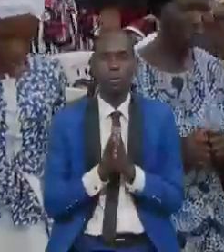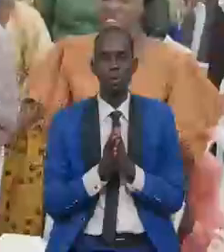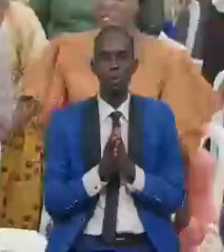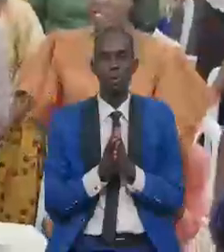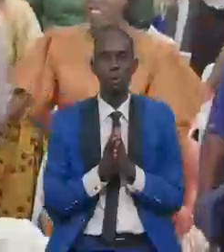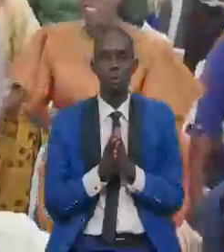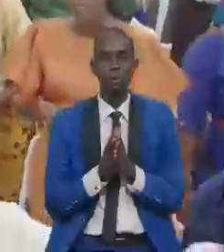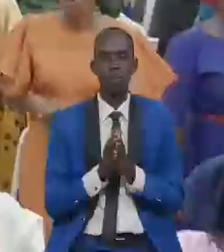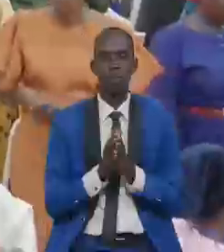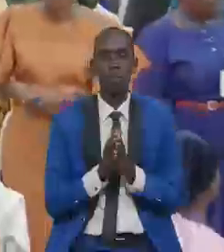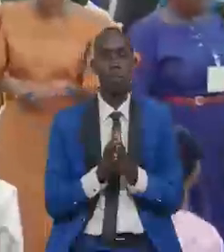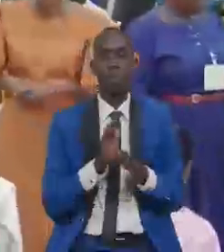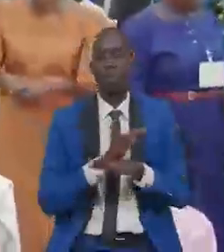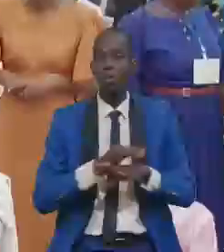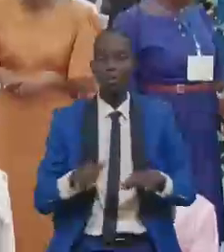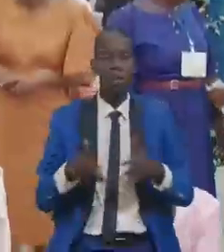I don't allow a gambler